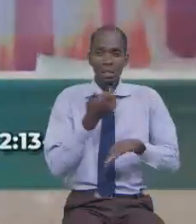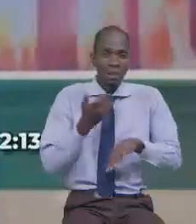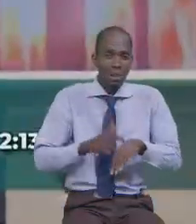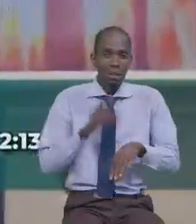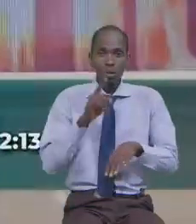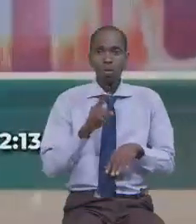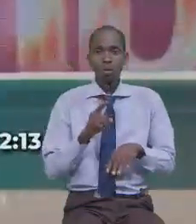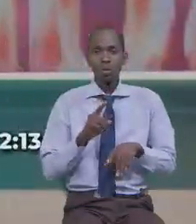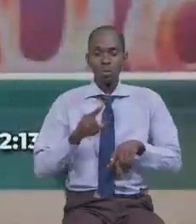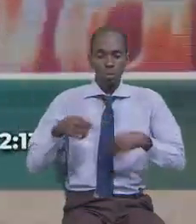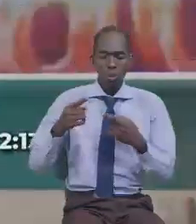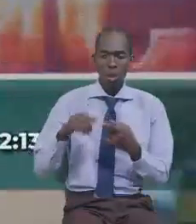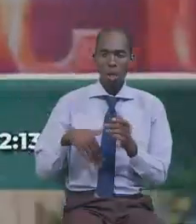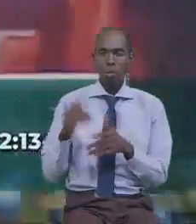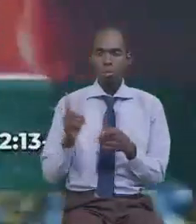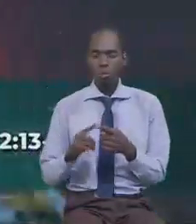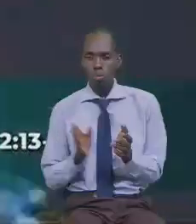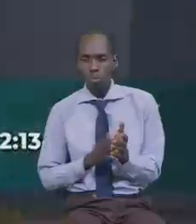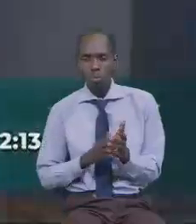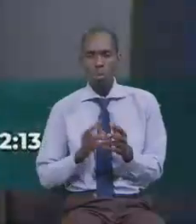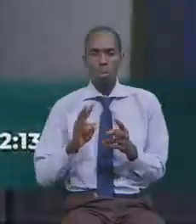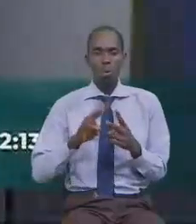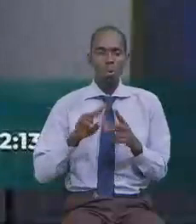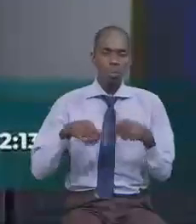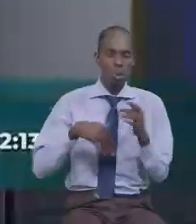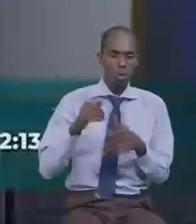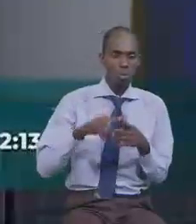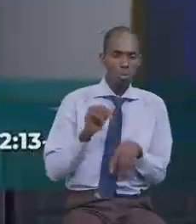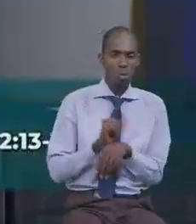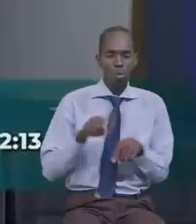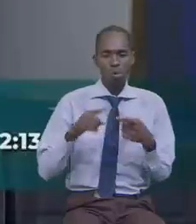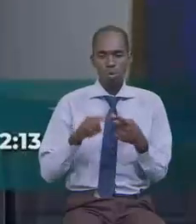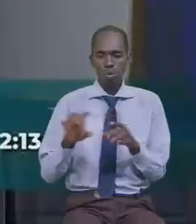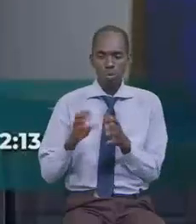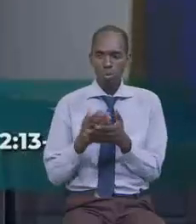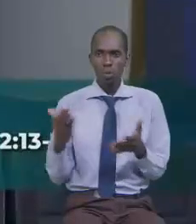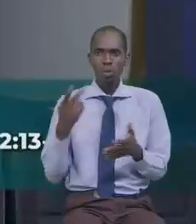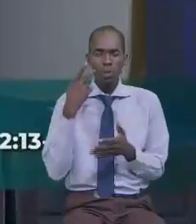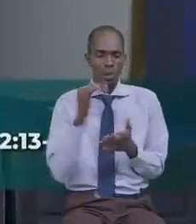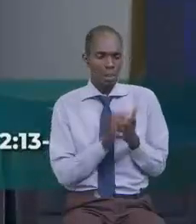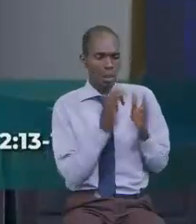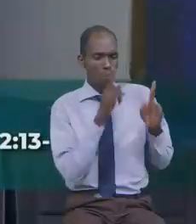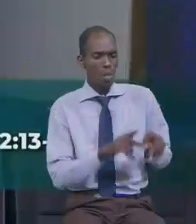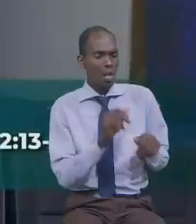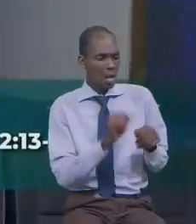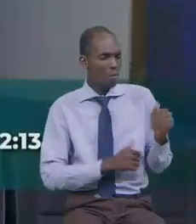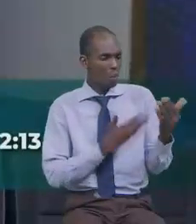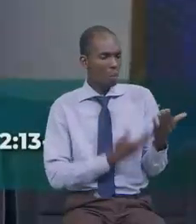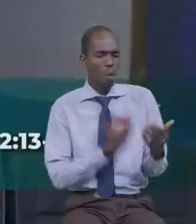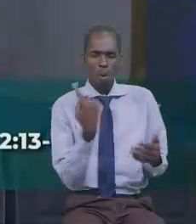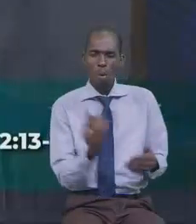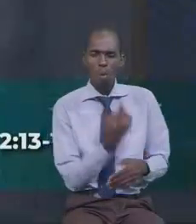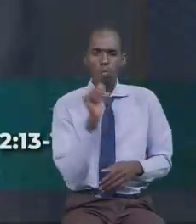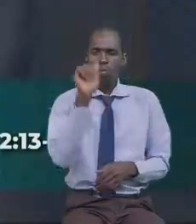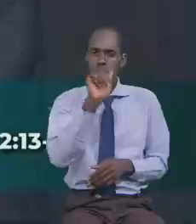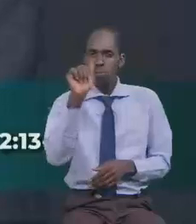up, you're going to work. Every time you get up, you're going to do something. You'll find him every morning is washing that car. Every morning